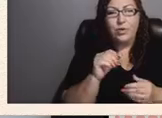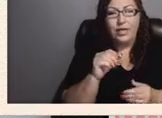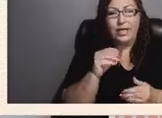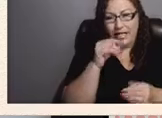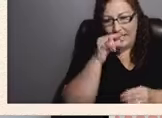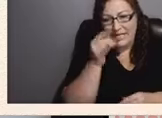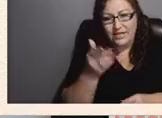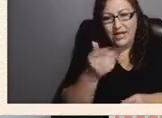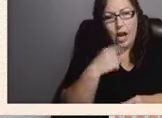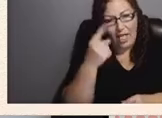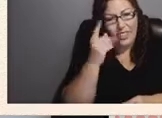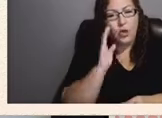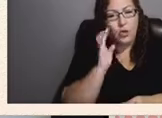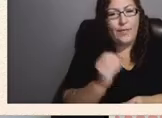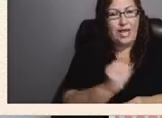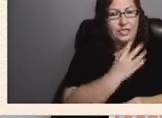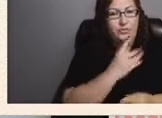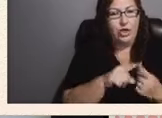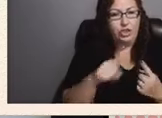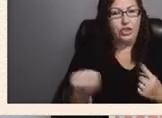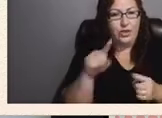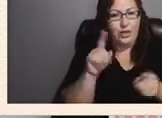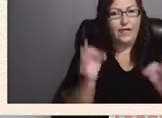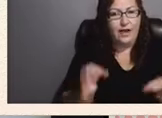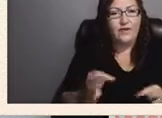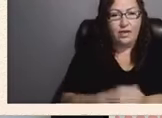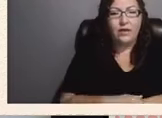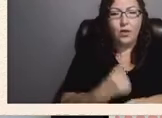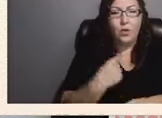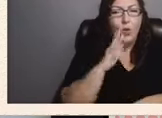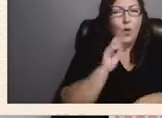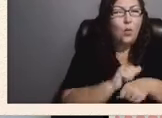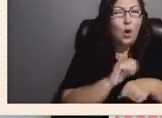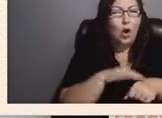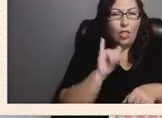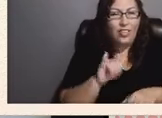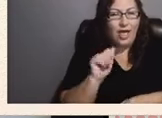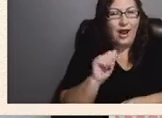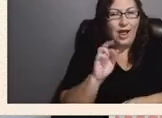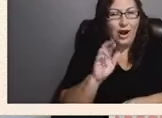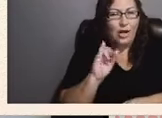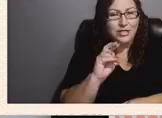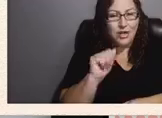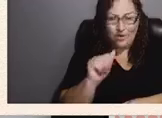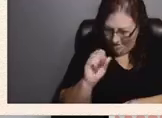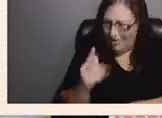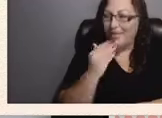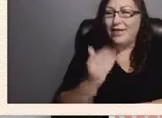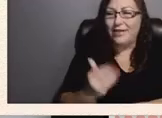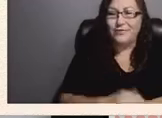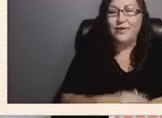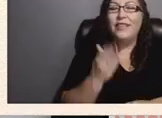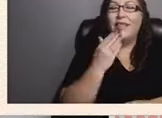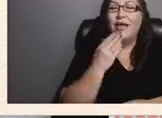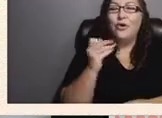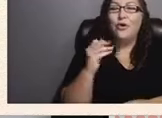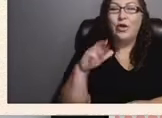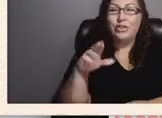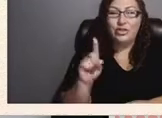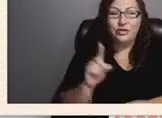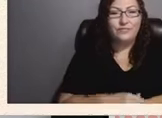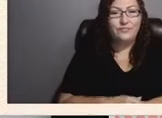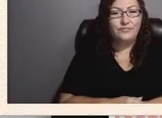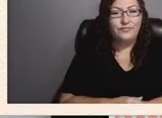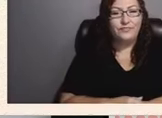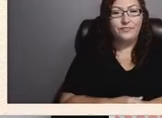you'll be an inspiration to them, definitely. We'll work on that, Arizona. Okay, thank you. It's good. Thank you, Richard. Miss Jeffrey, how are you?